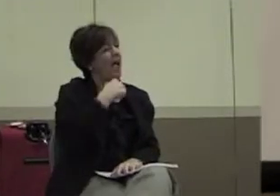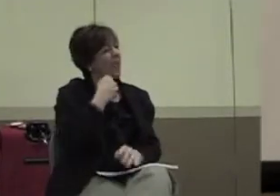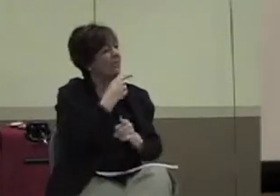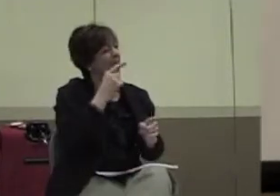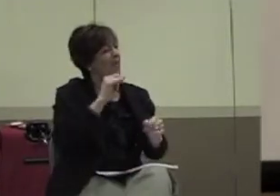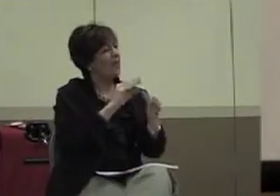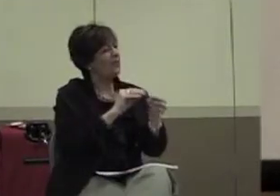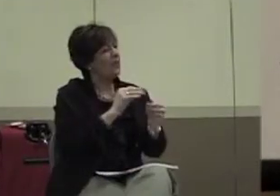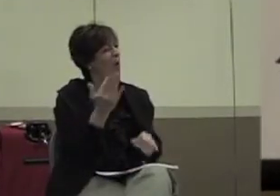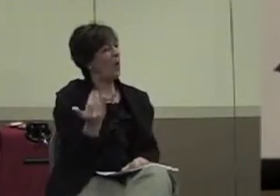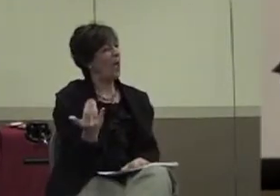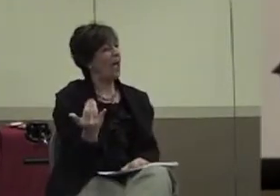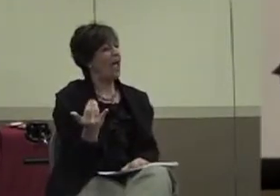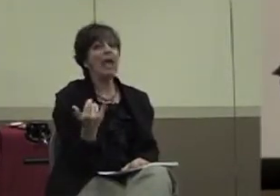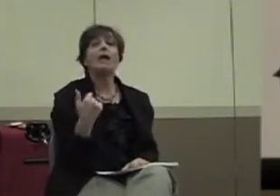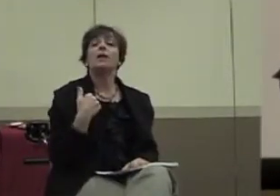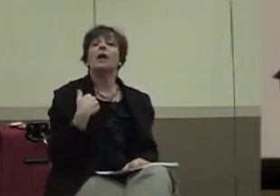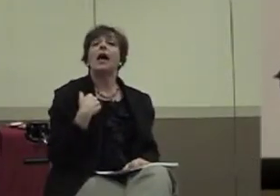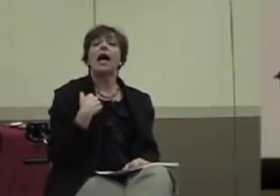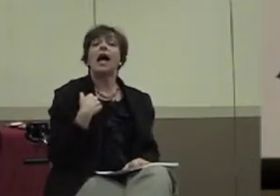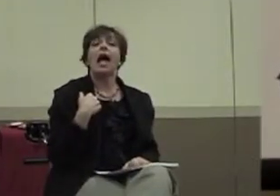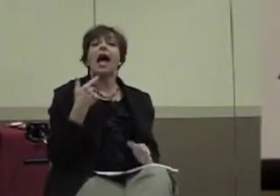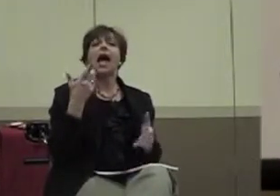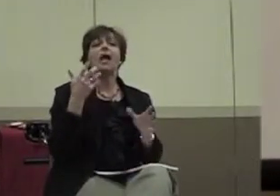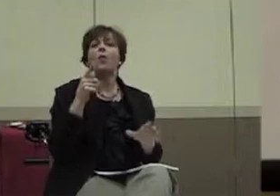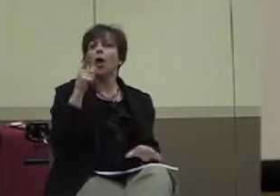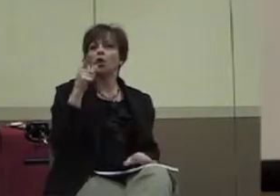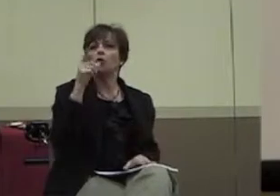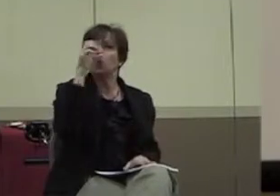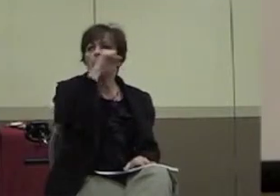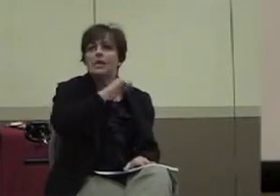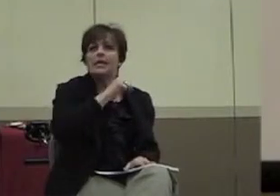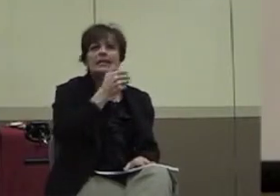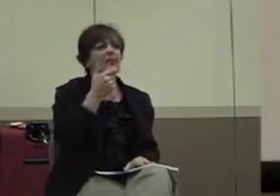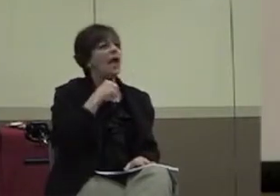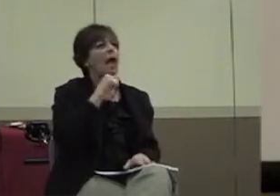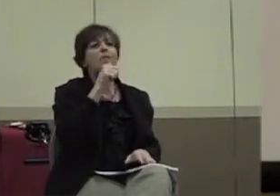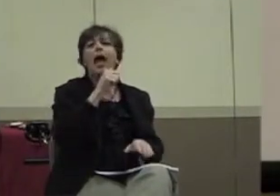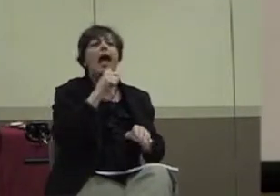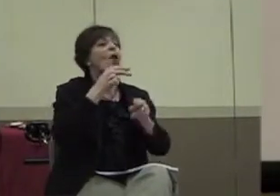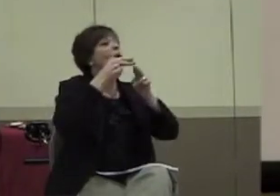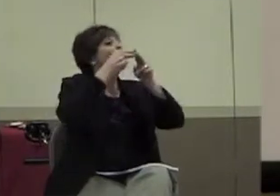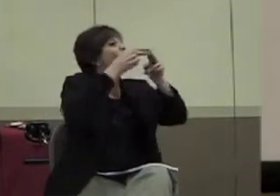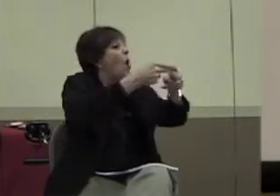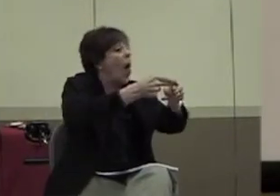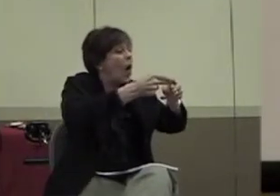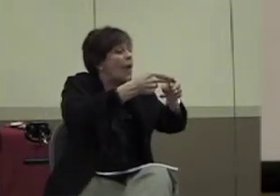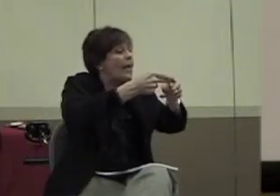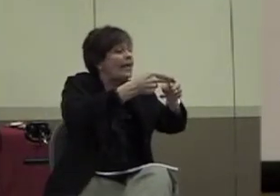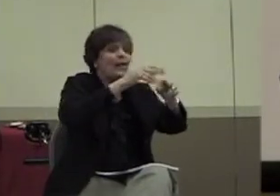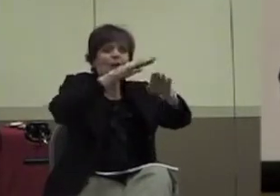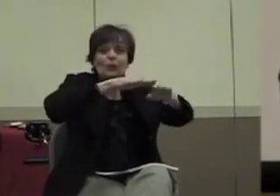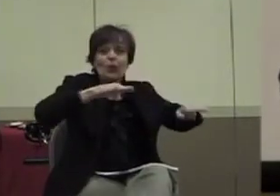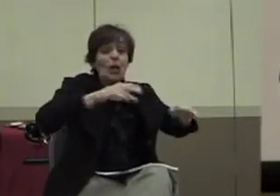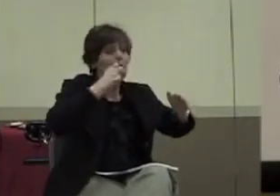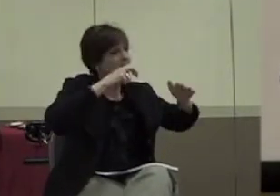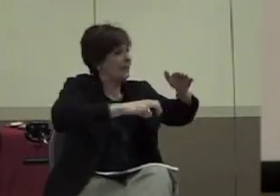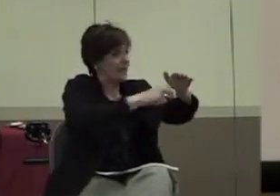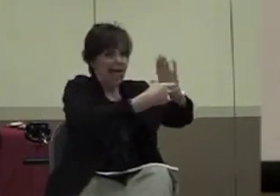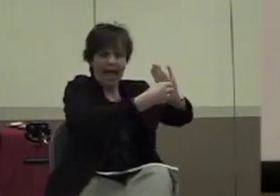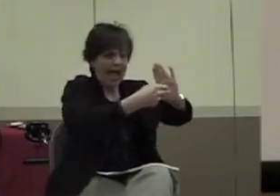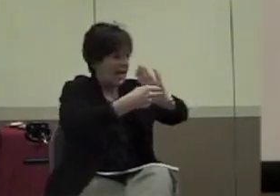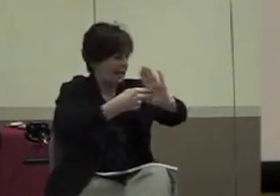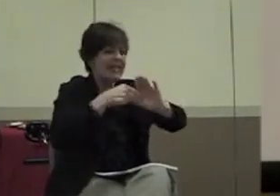like that? One, I don't want you to misrule on this. I'm not calling children snakes. It's just a story. I'm also